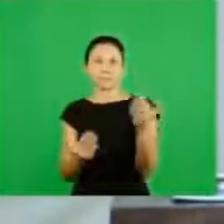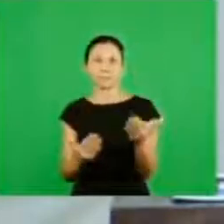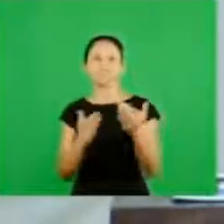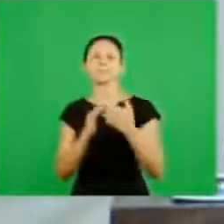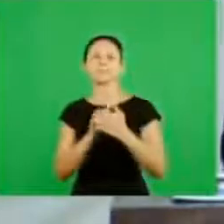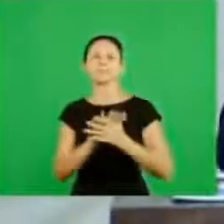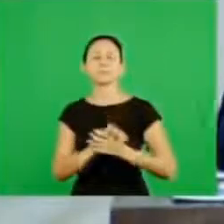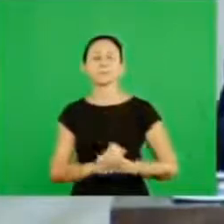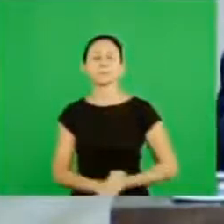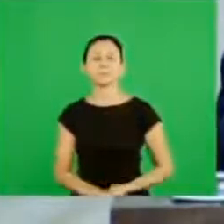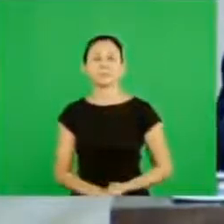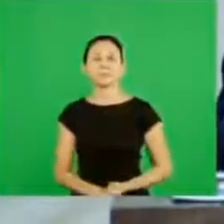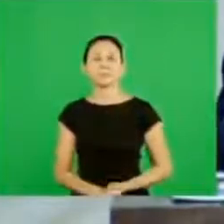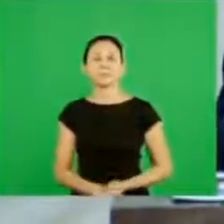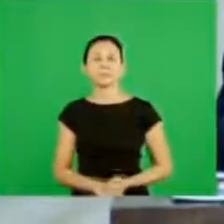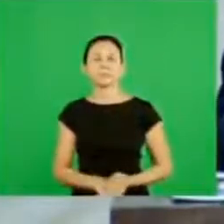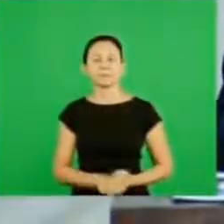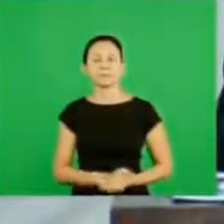Representing the